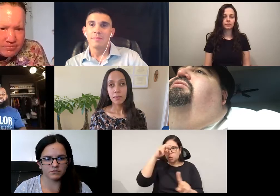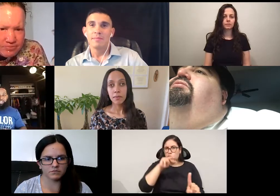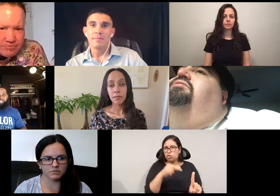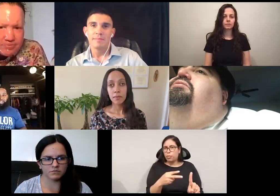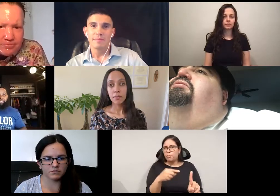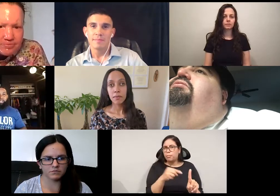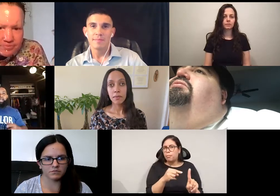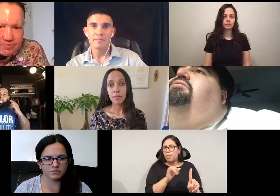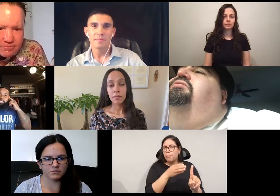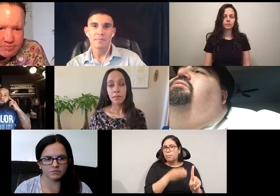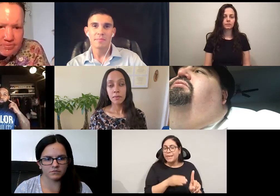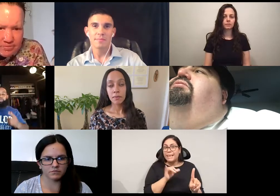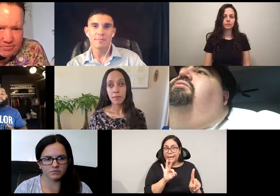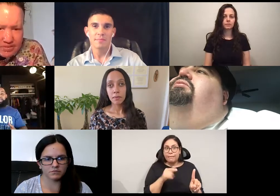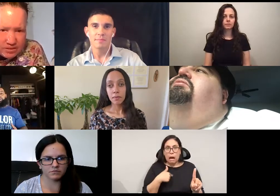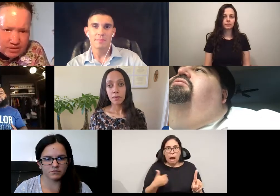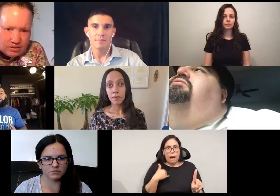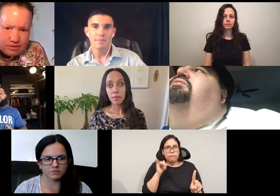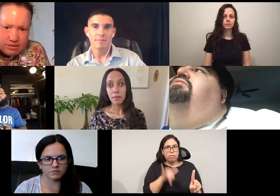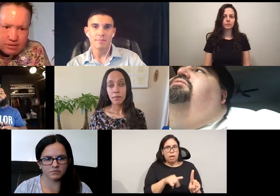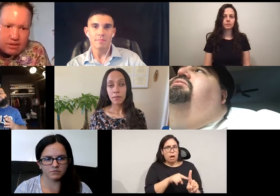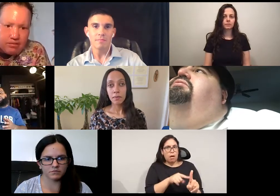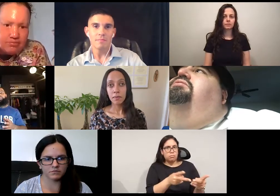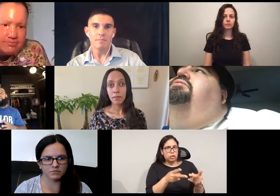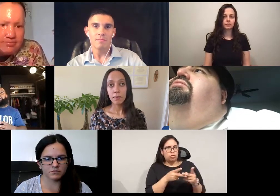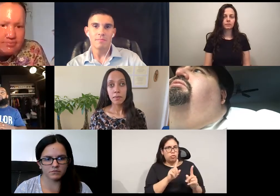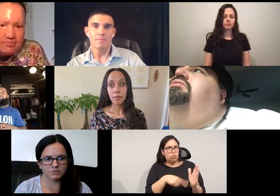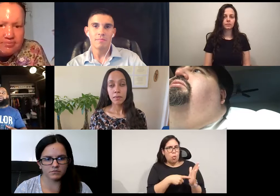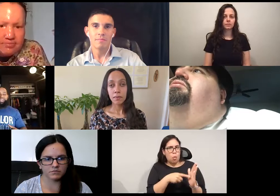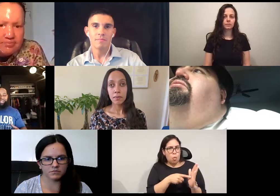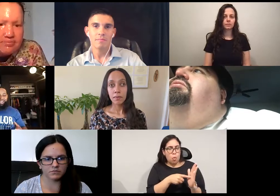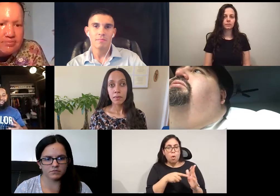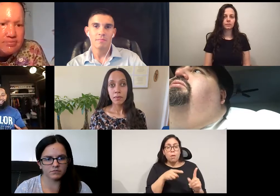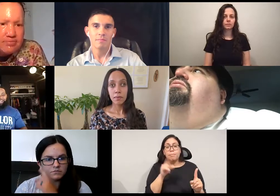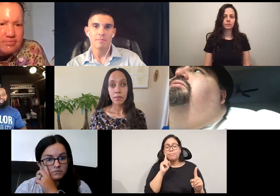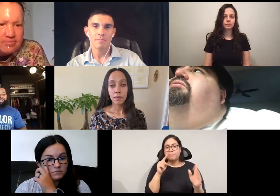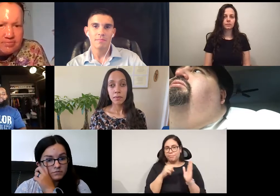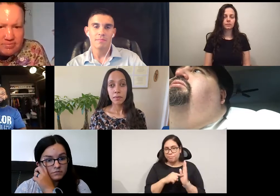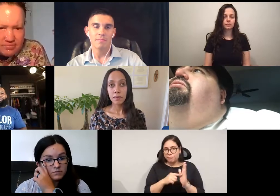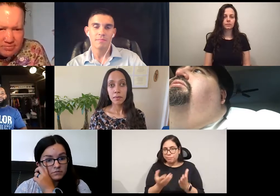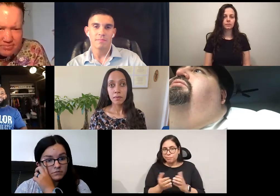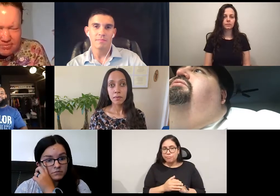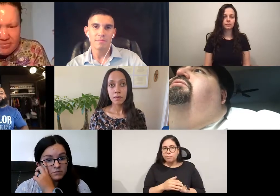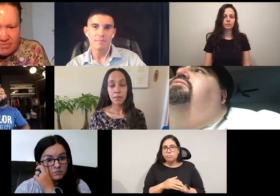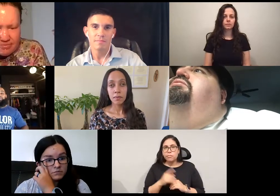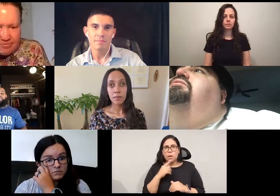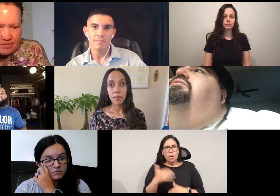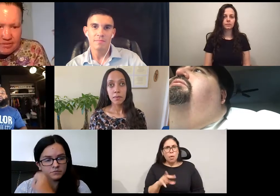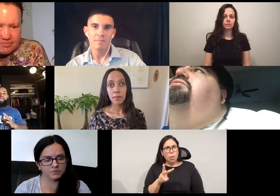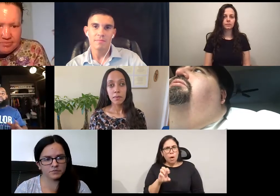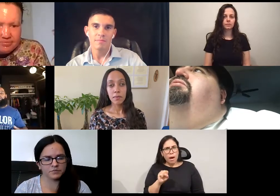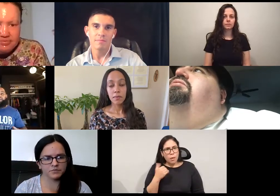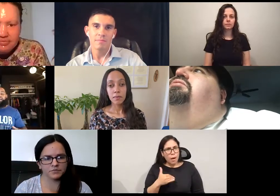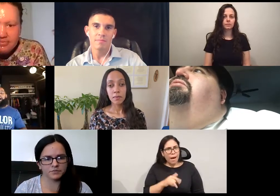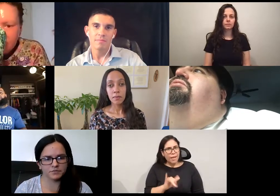your position. And so for me, it was always people telling me, oh man, like, yeah, man, Wes, this is good. But then it